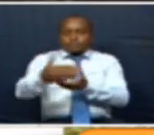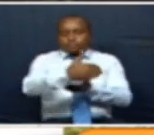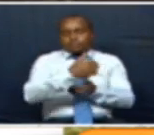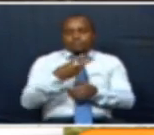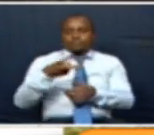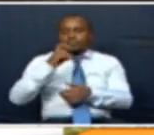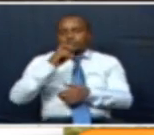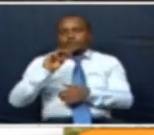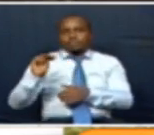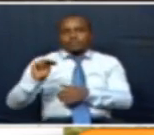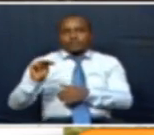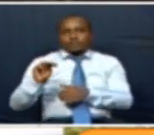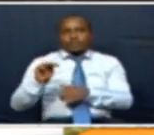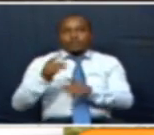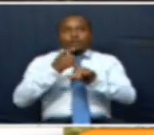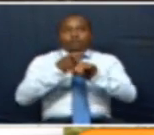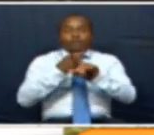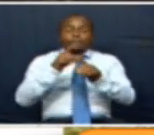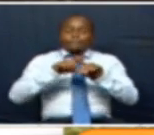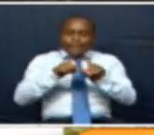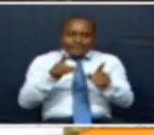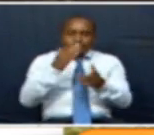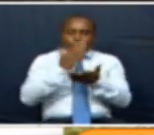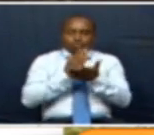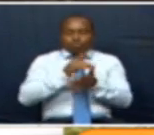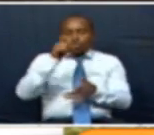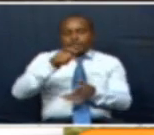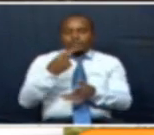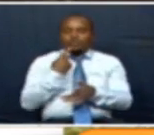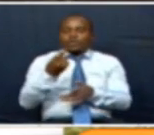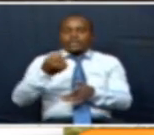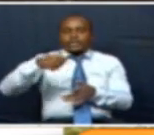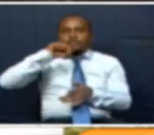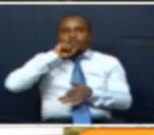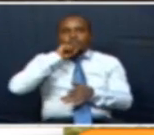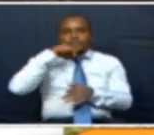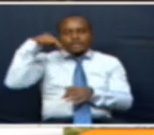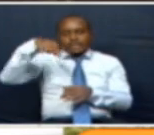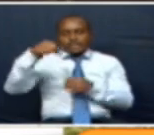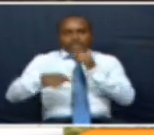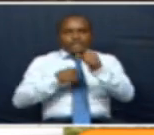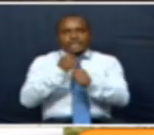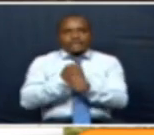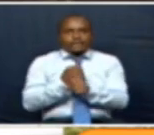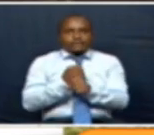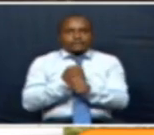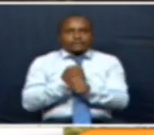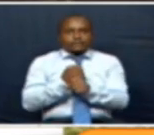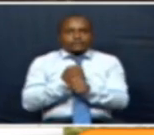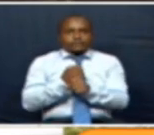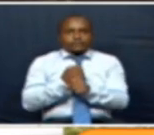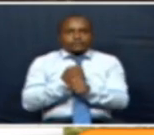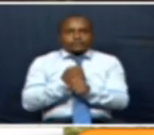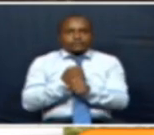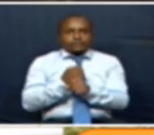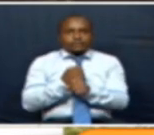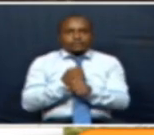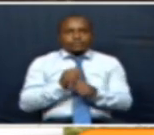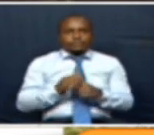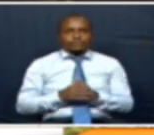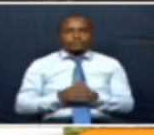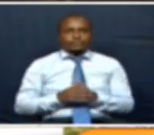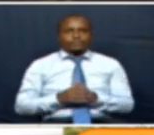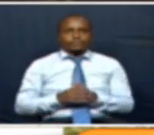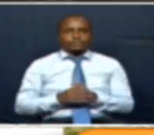shillings out of the 150 million shillings required this year. Hassan Mugambi has the details.